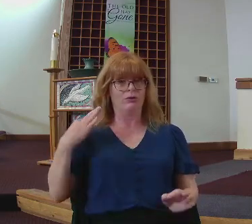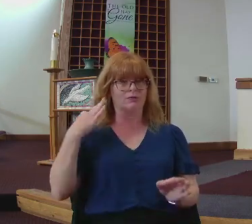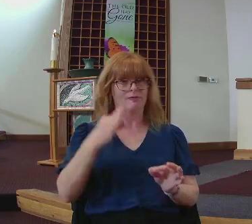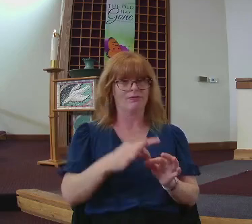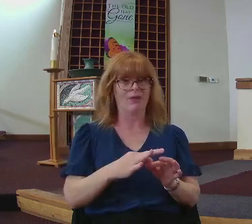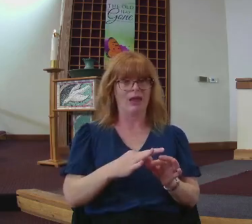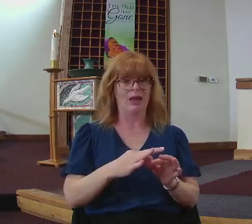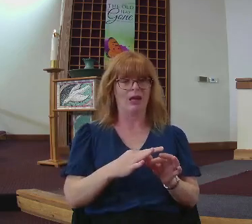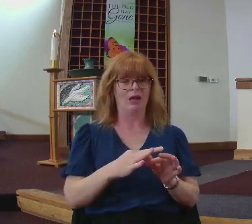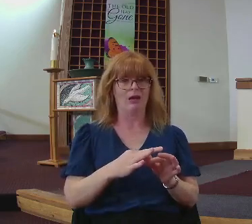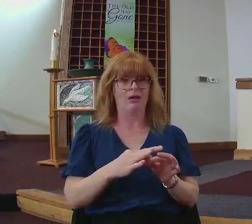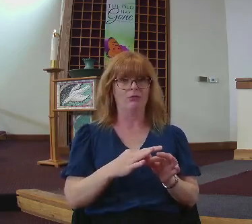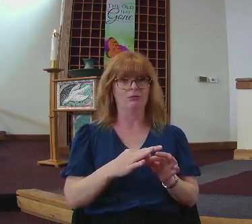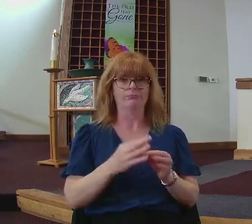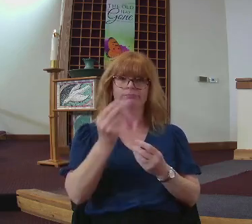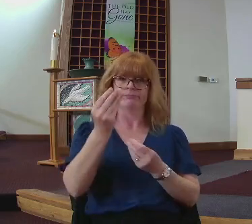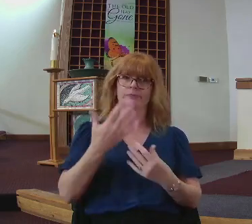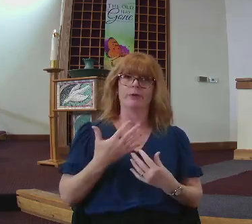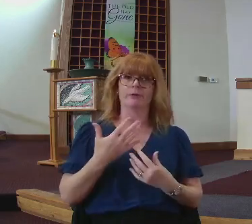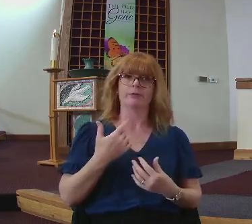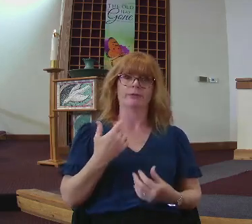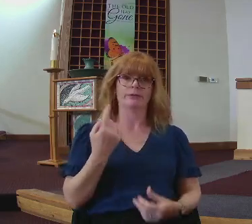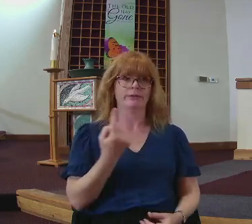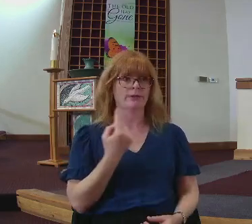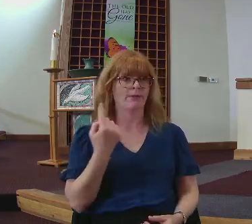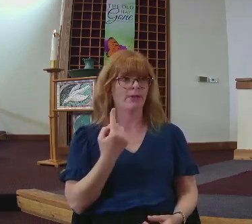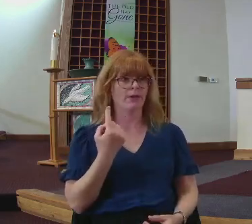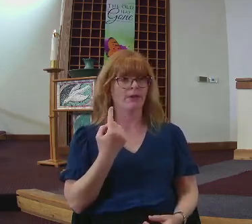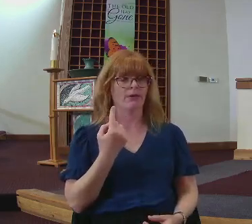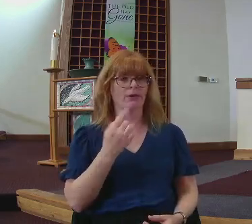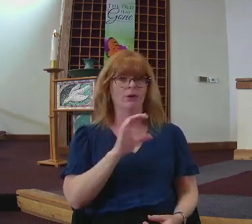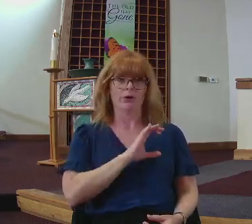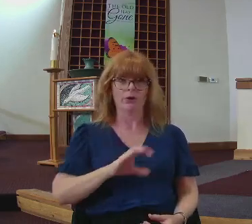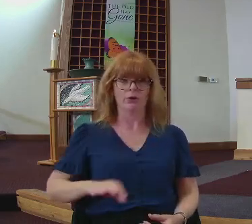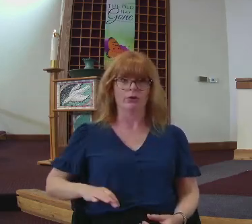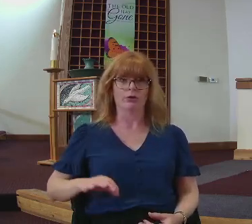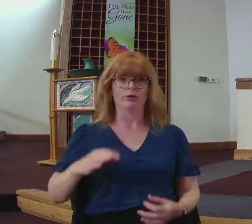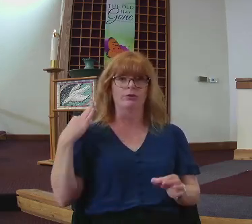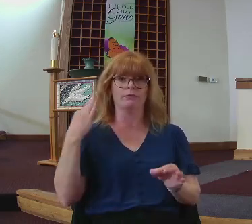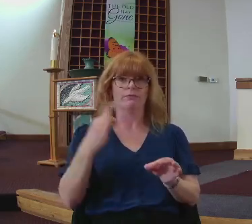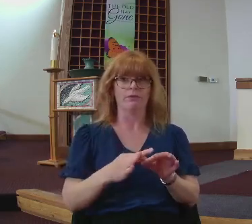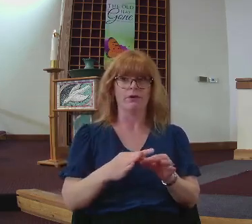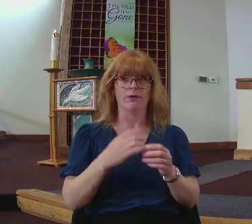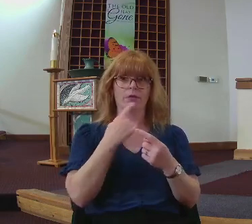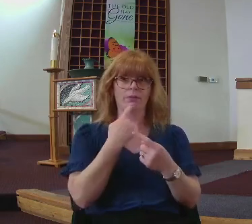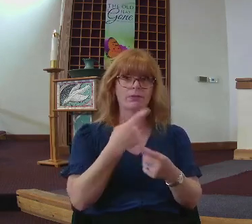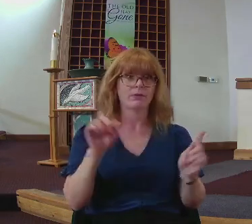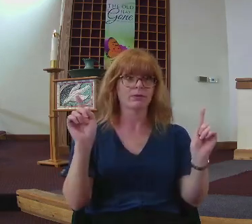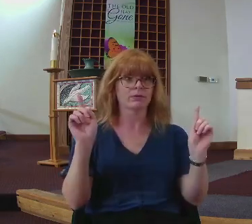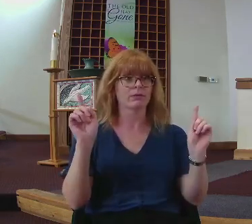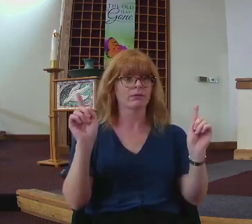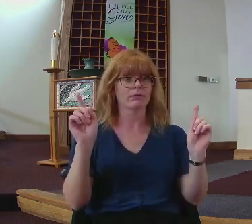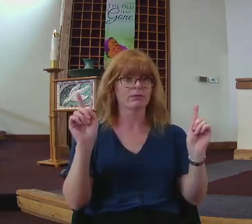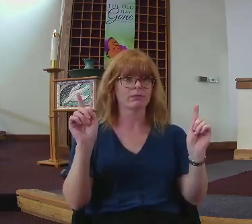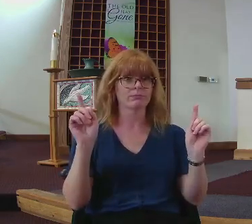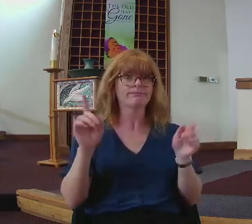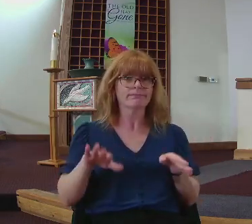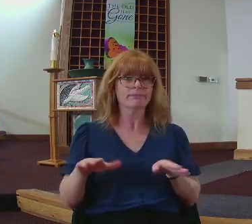something to say about that. You see, the Christian faith proclaims that death